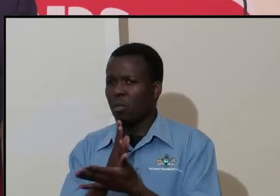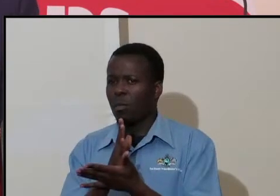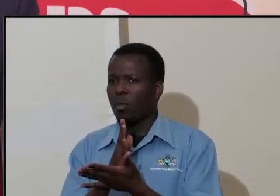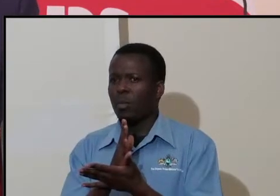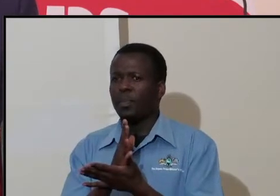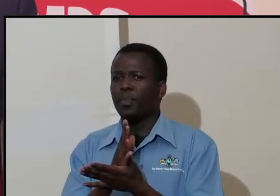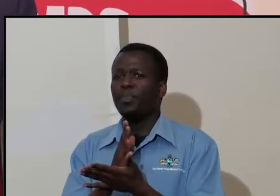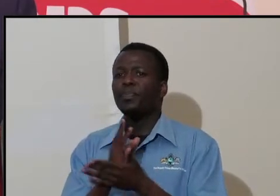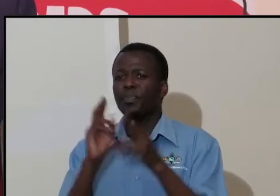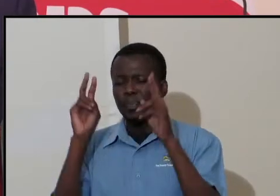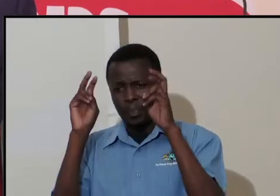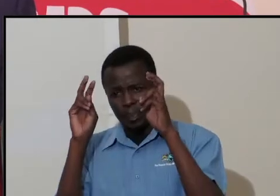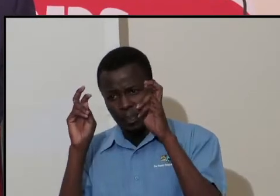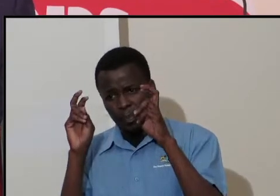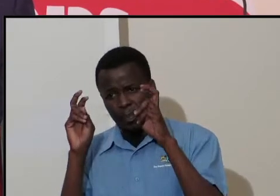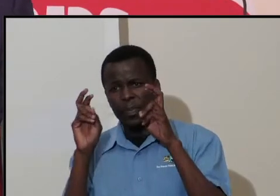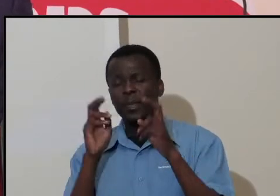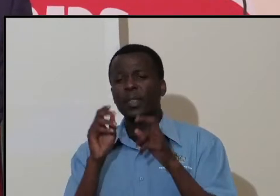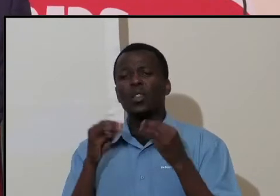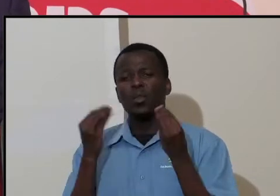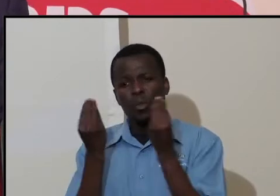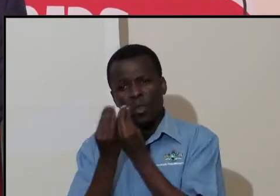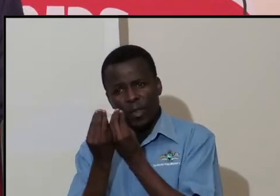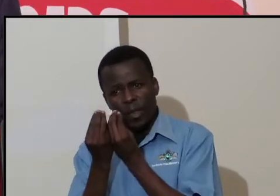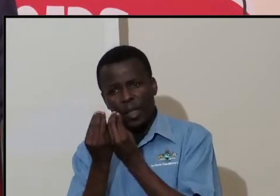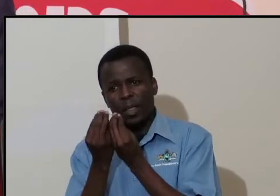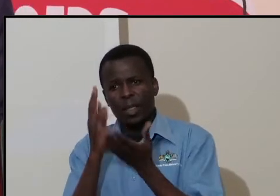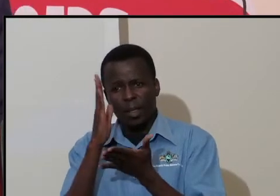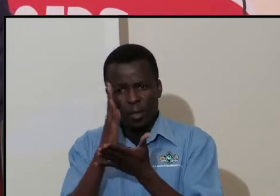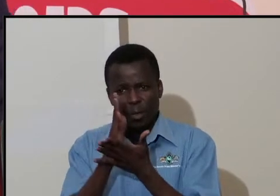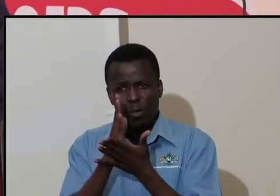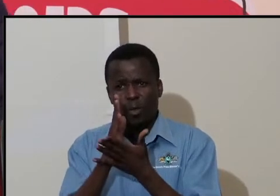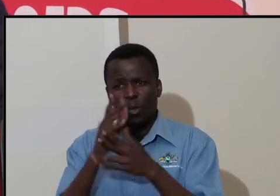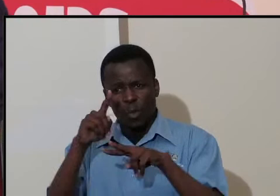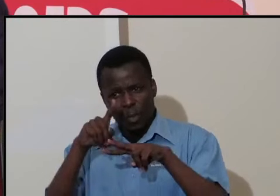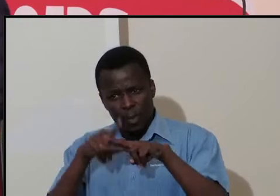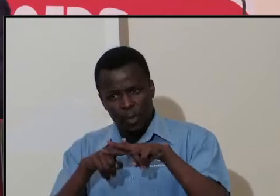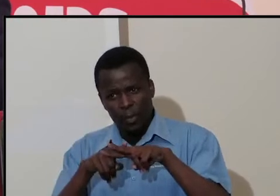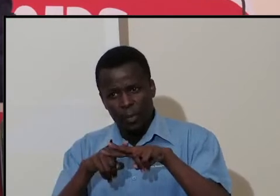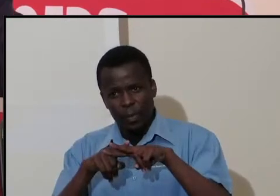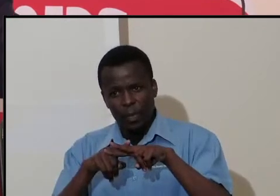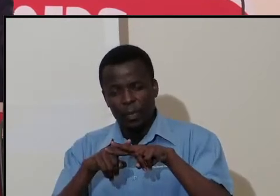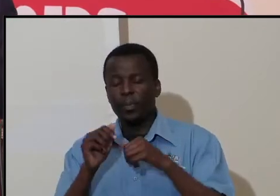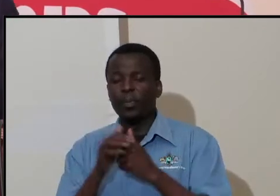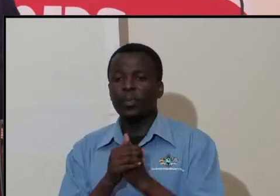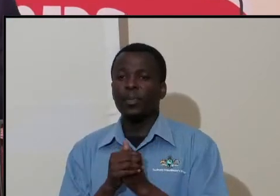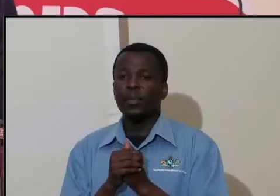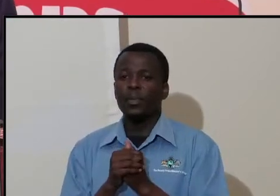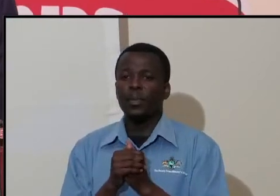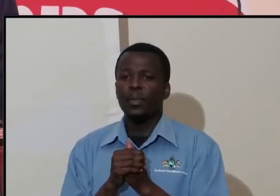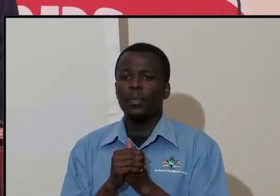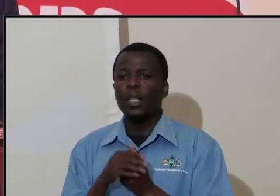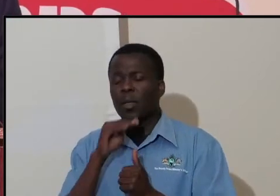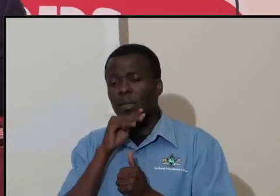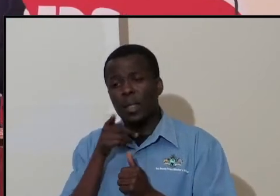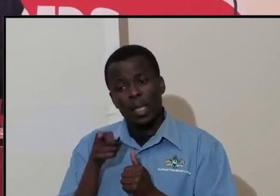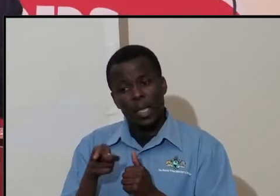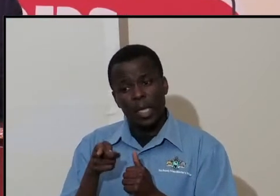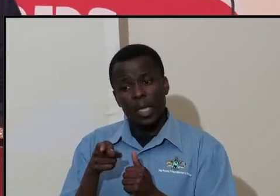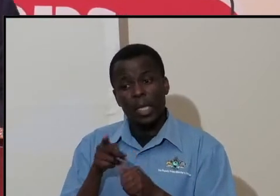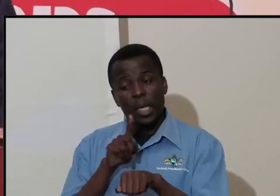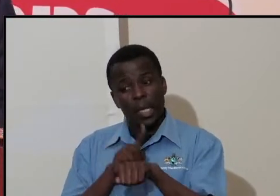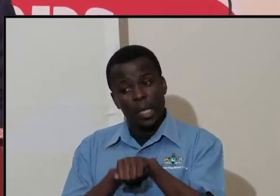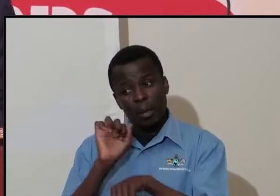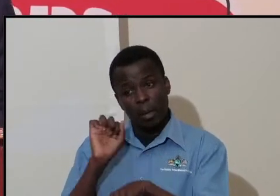#Ending AIDS Together is indeed timely and relevant for what